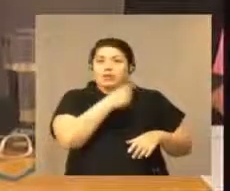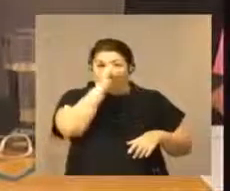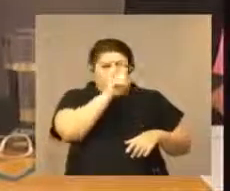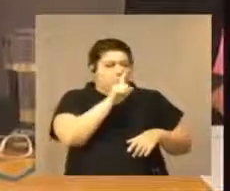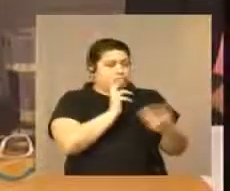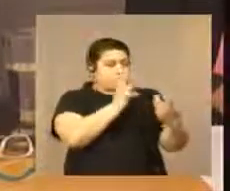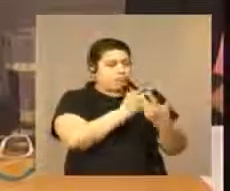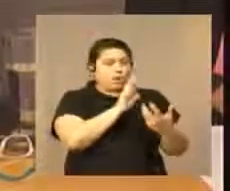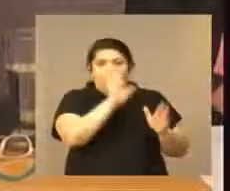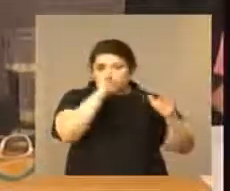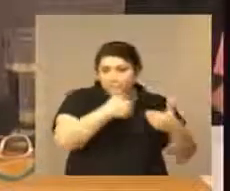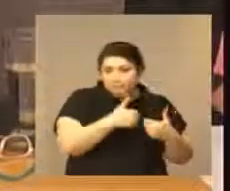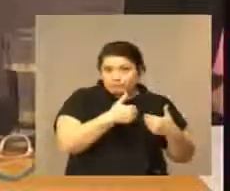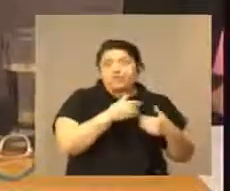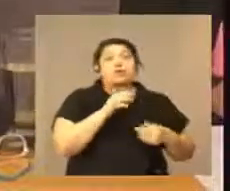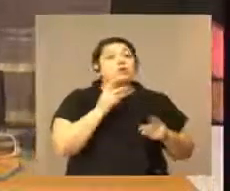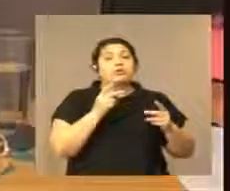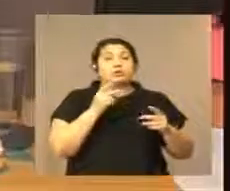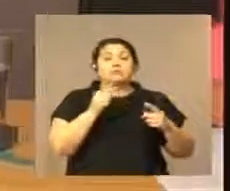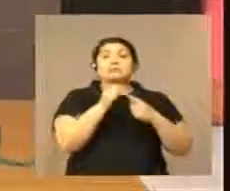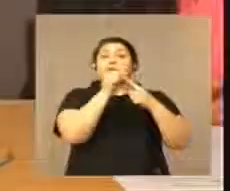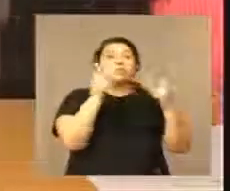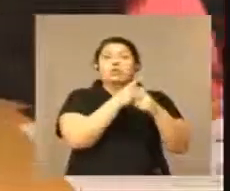autism, especially in remote areas?